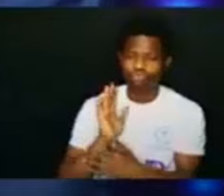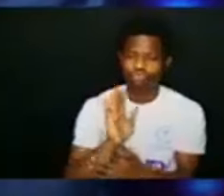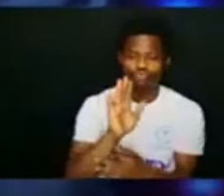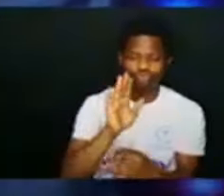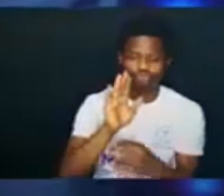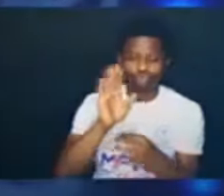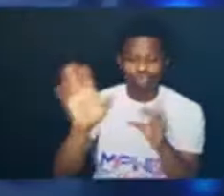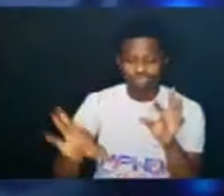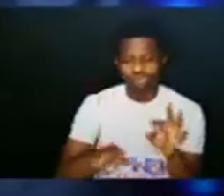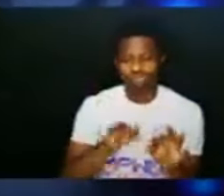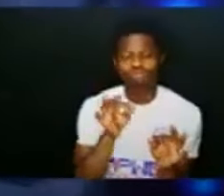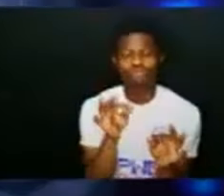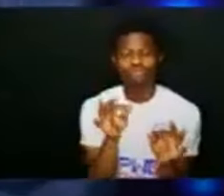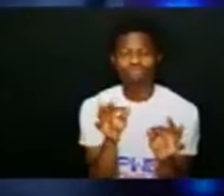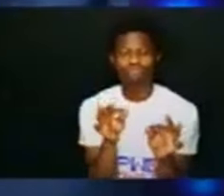Spirit.